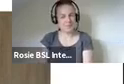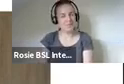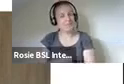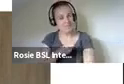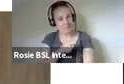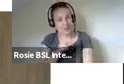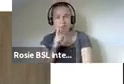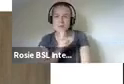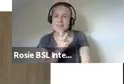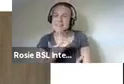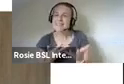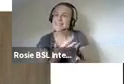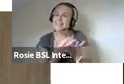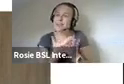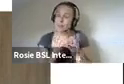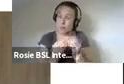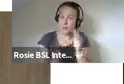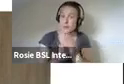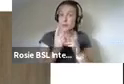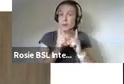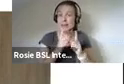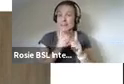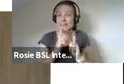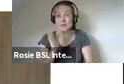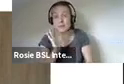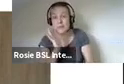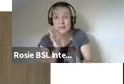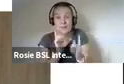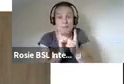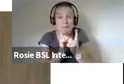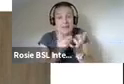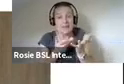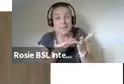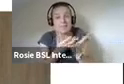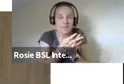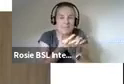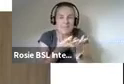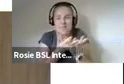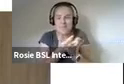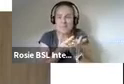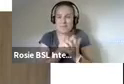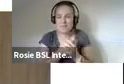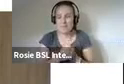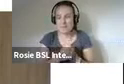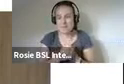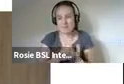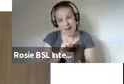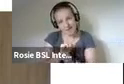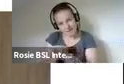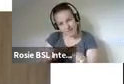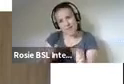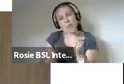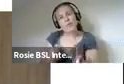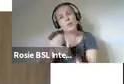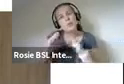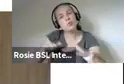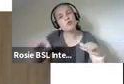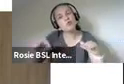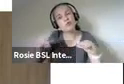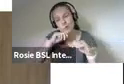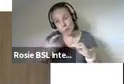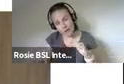discussion going on with the head teacher and her new learners who will be with her next year.